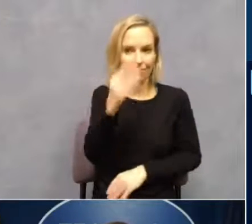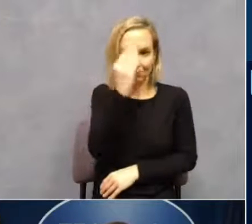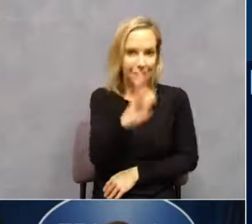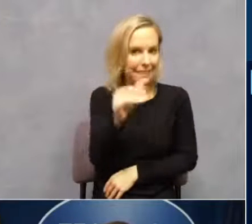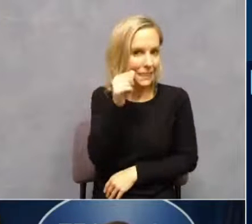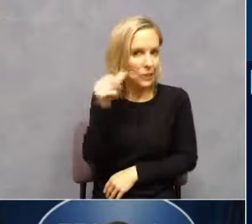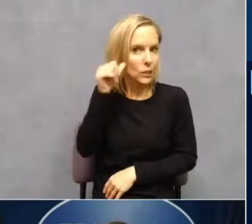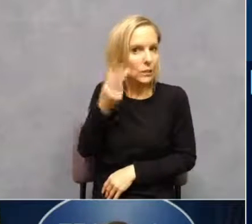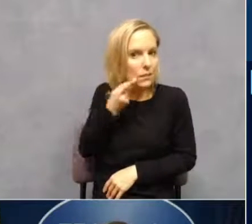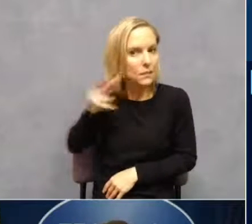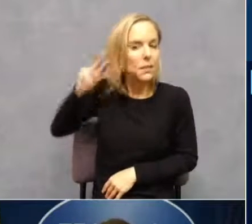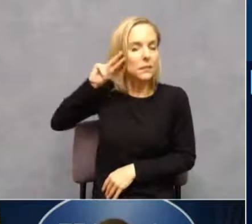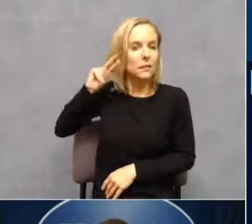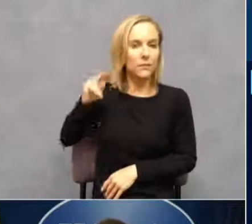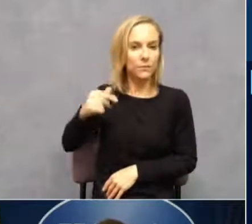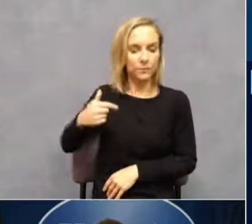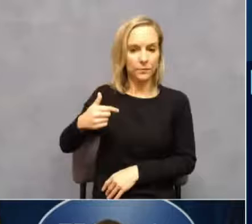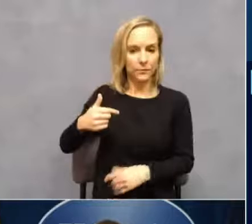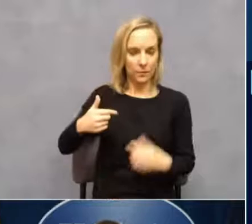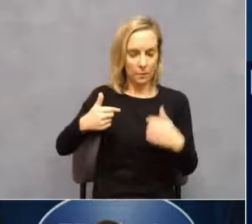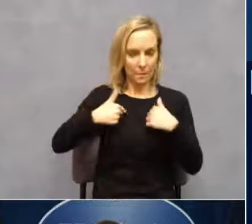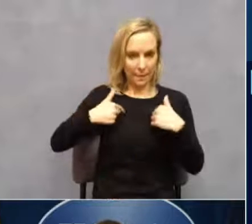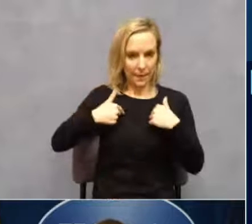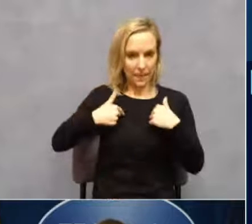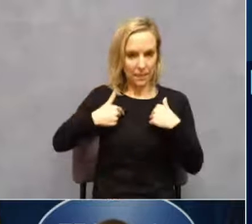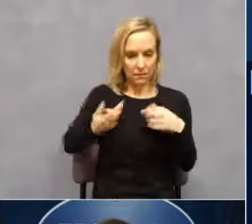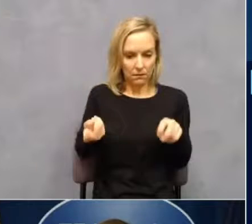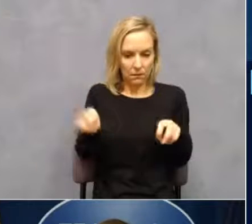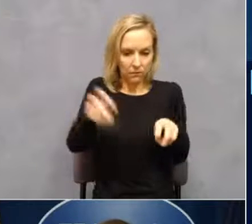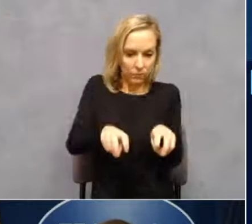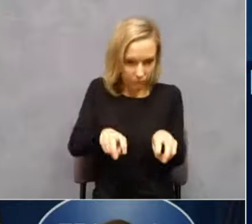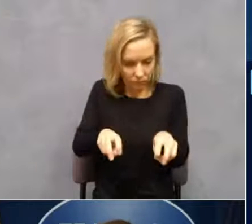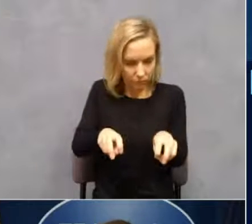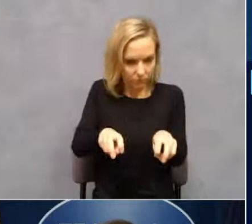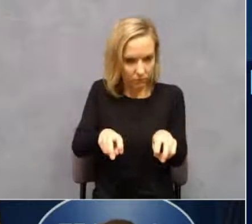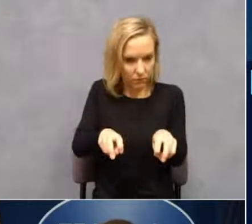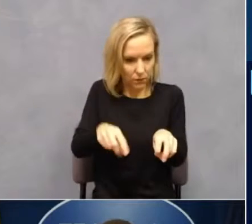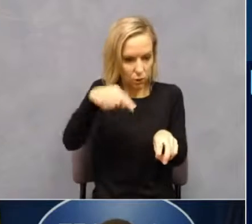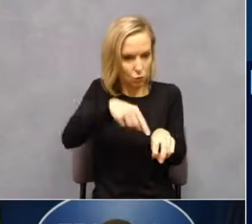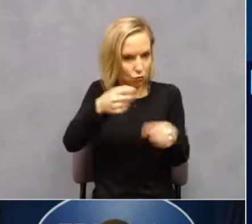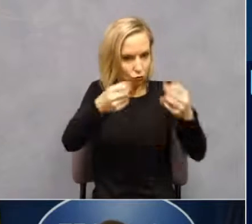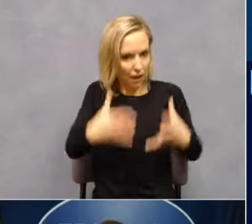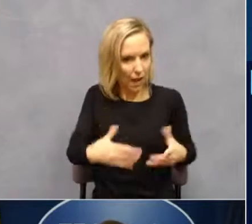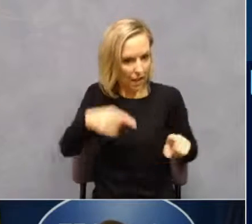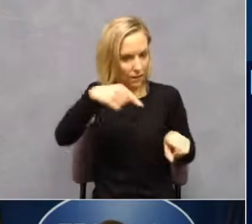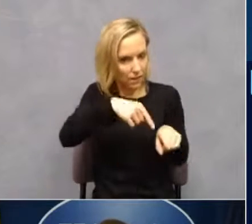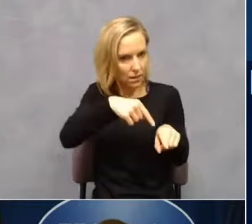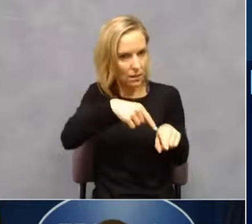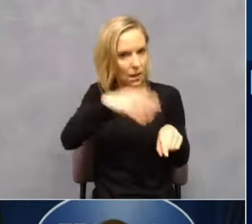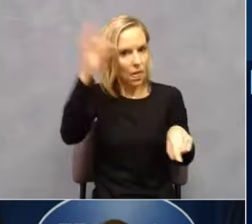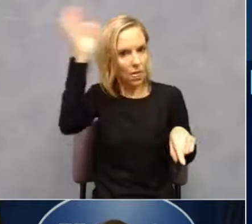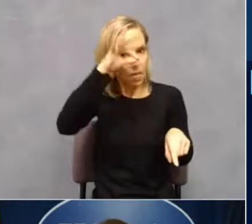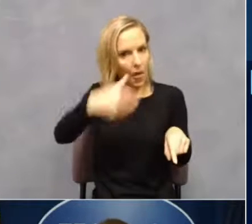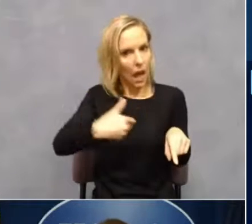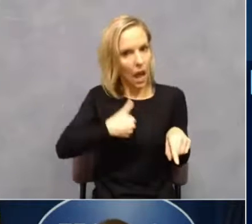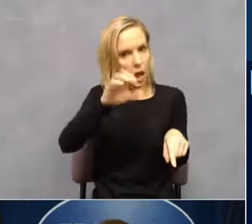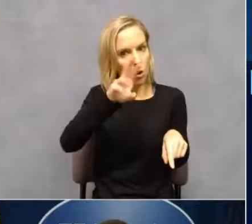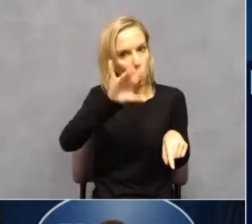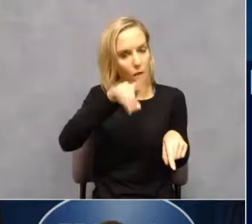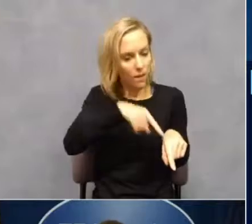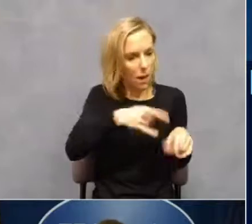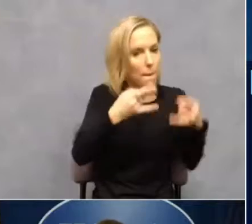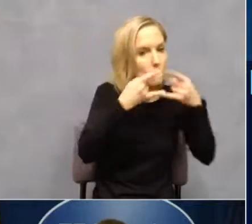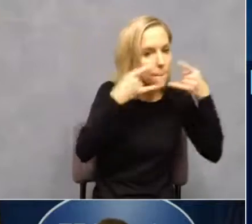in a front passenger seat of a car next to someone who was driving who was infectious and didn't know it. He wore a mask, I wore a